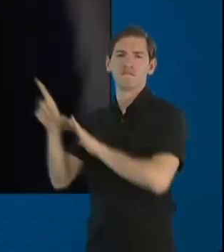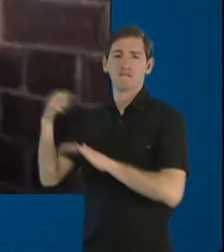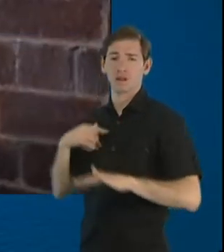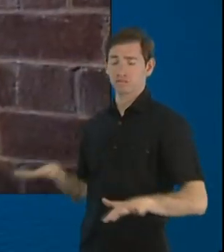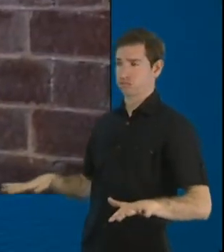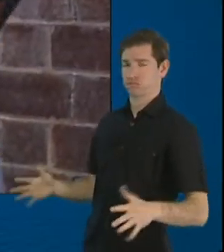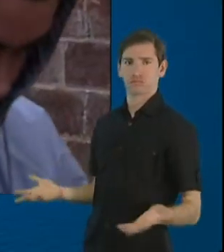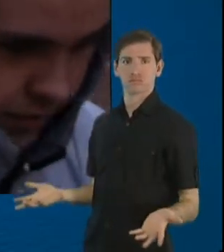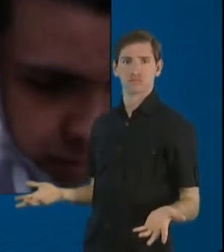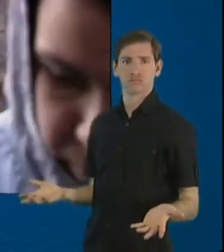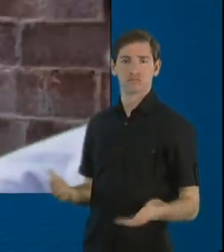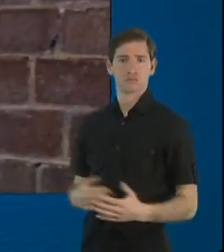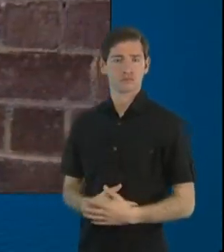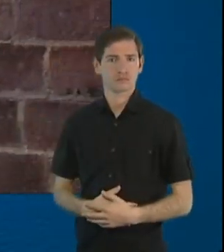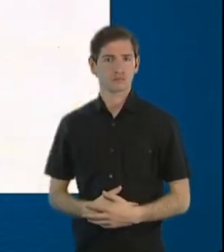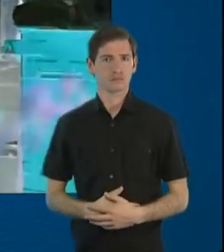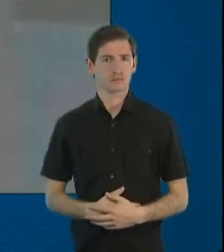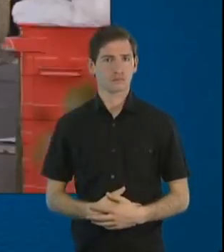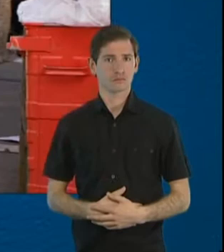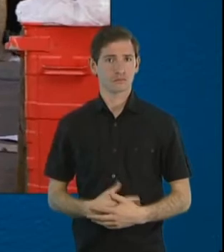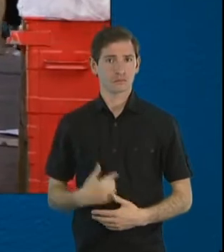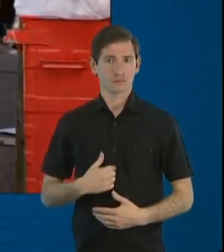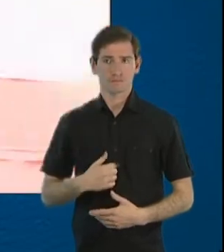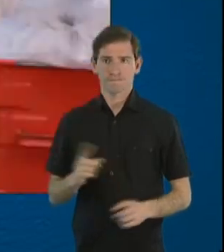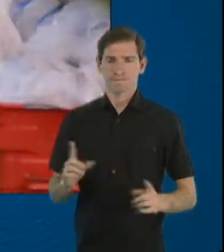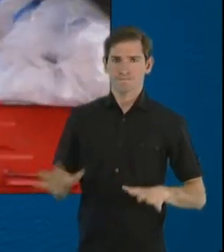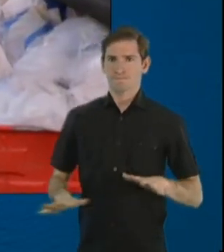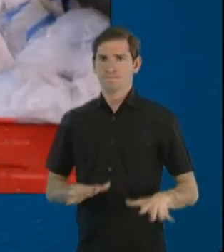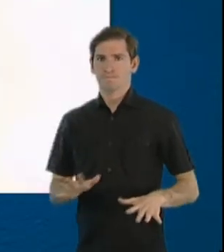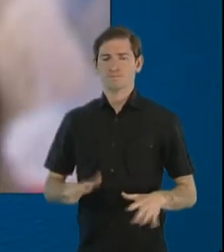afterwards he was like, have you had enough?